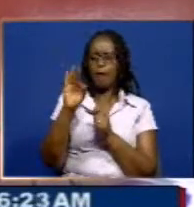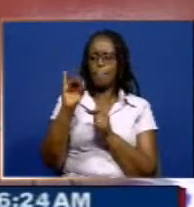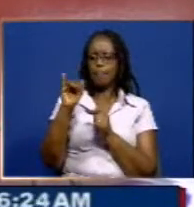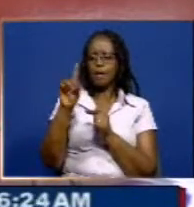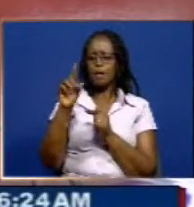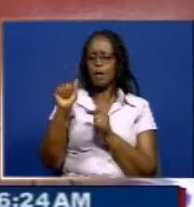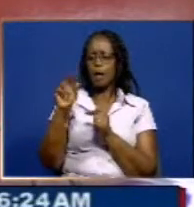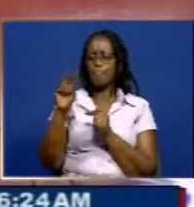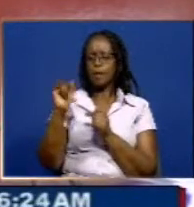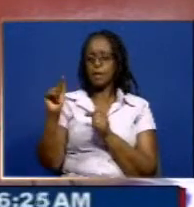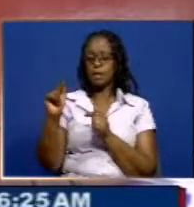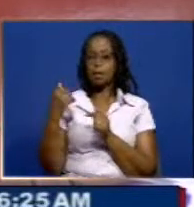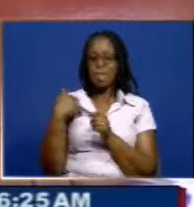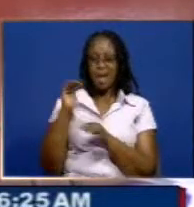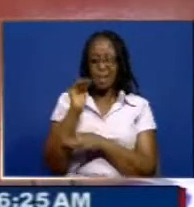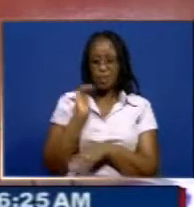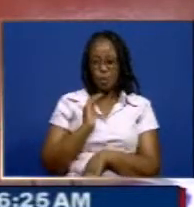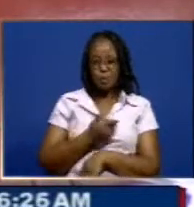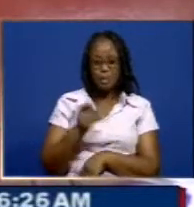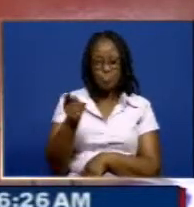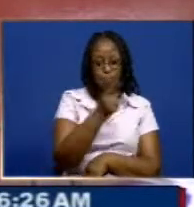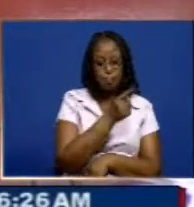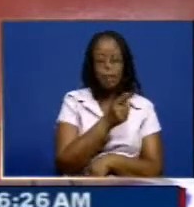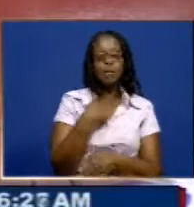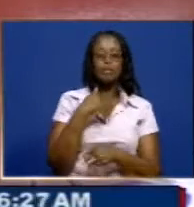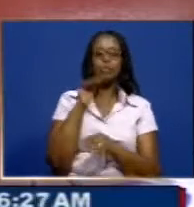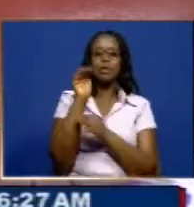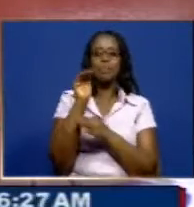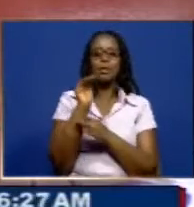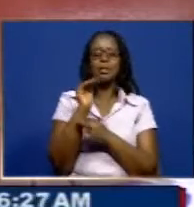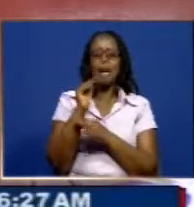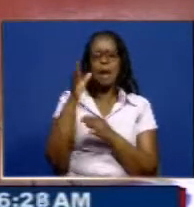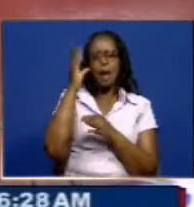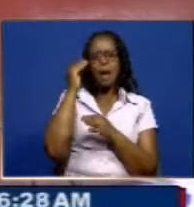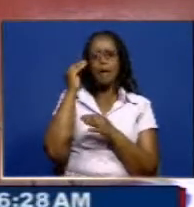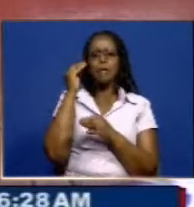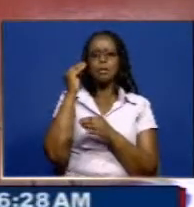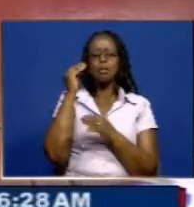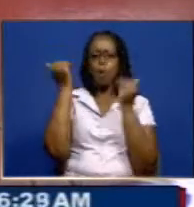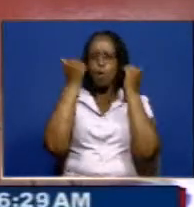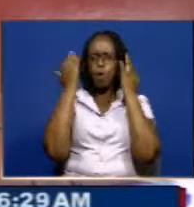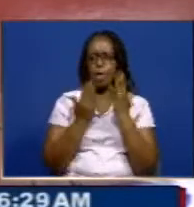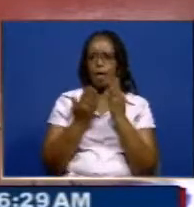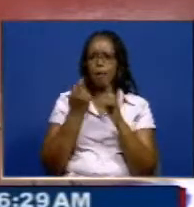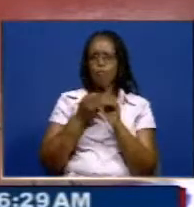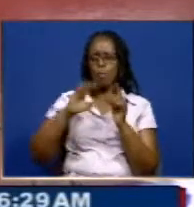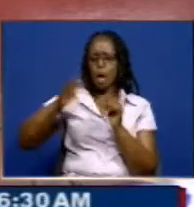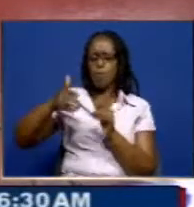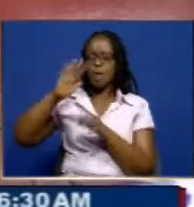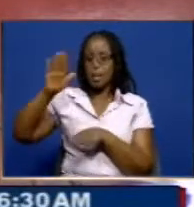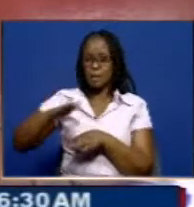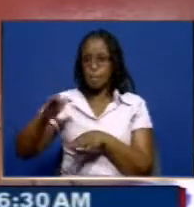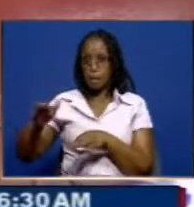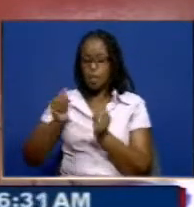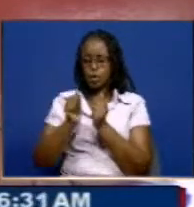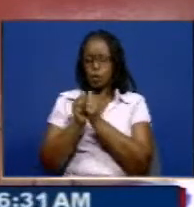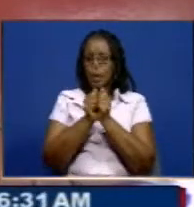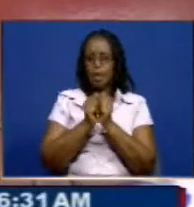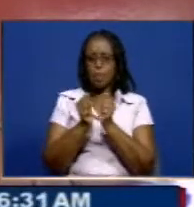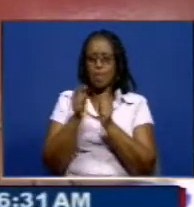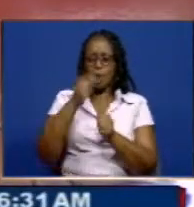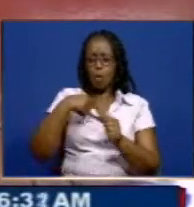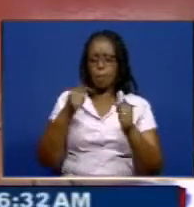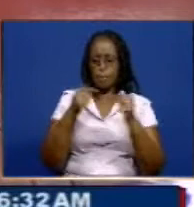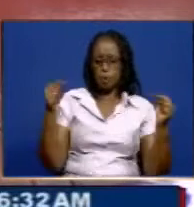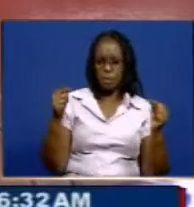considers the request by Learned Senior for the County Assembly together with our substantive objection, and then makes a